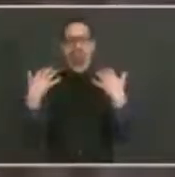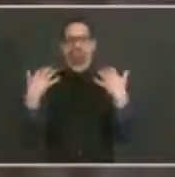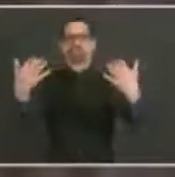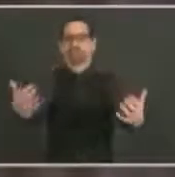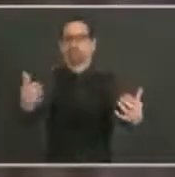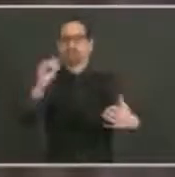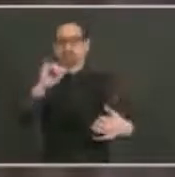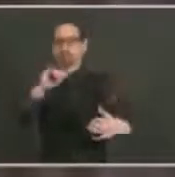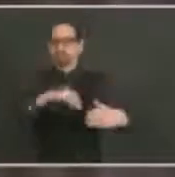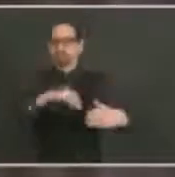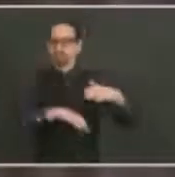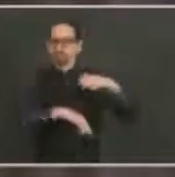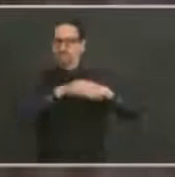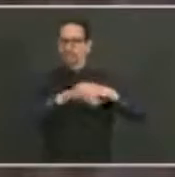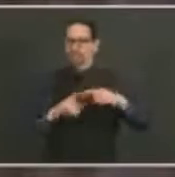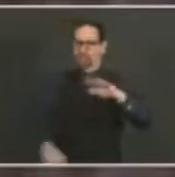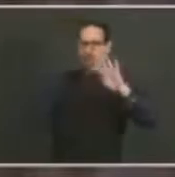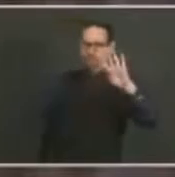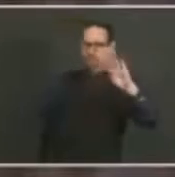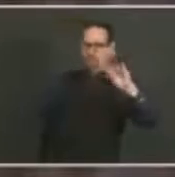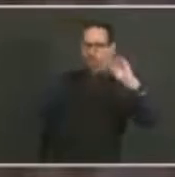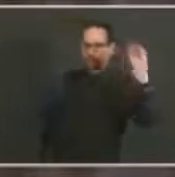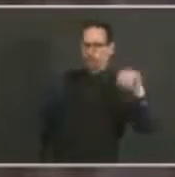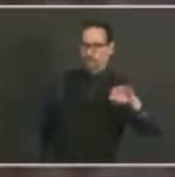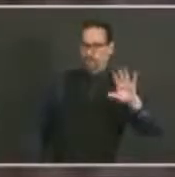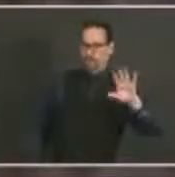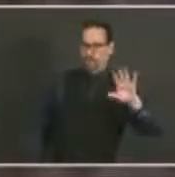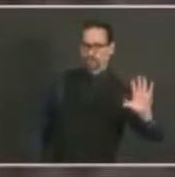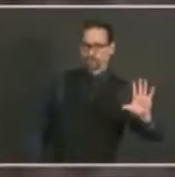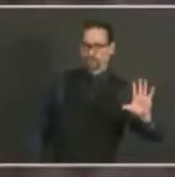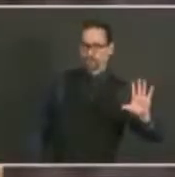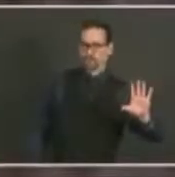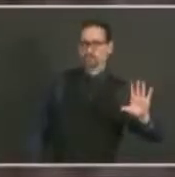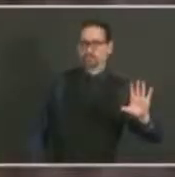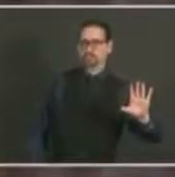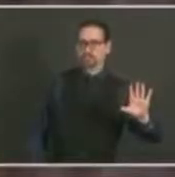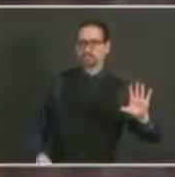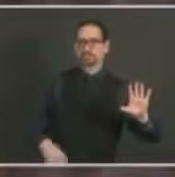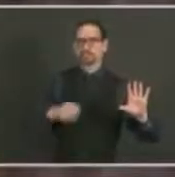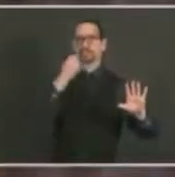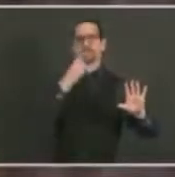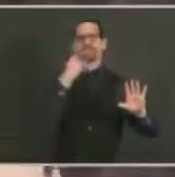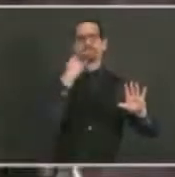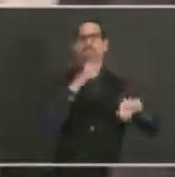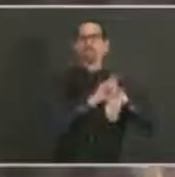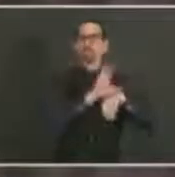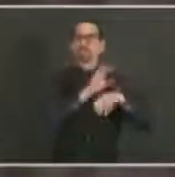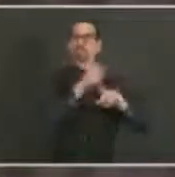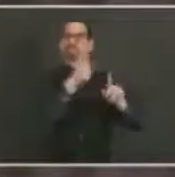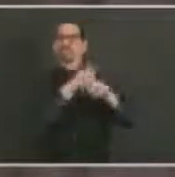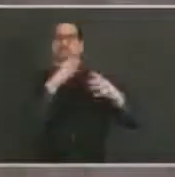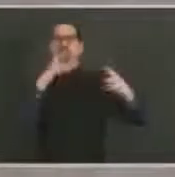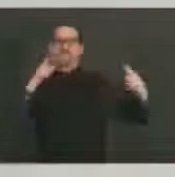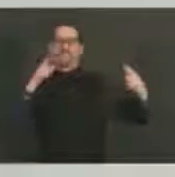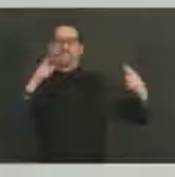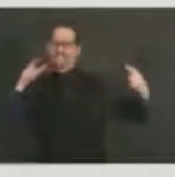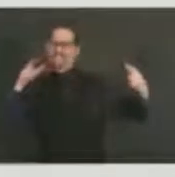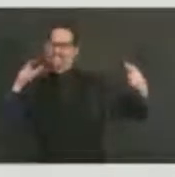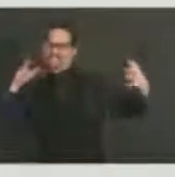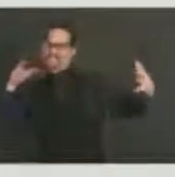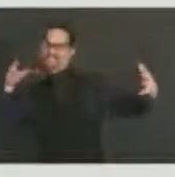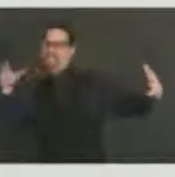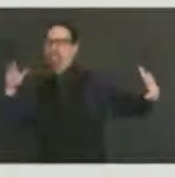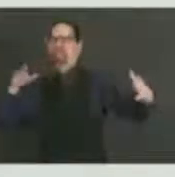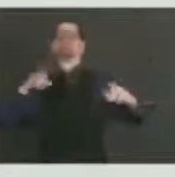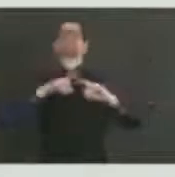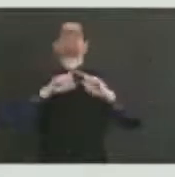of worship that have significantly greater capacity and where 6-foot spacing may be maintained within that greater